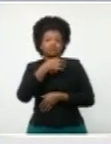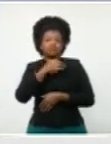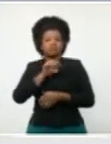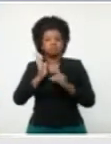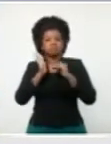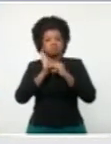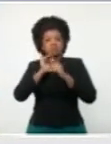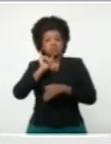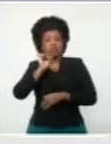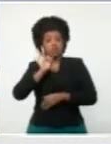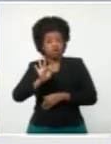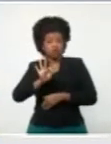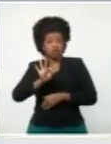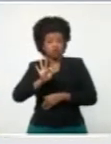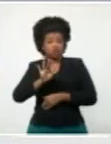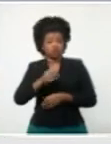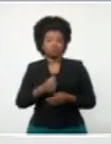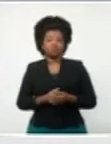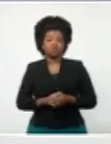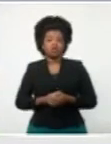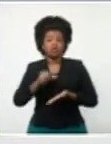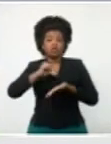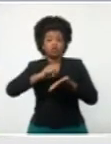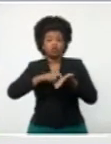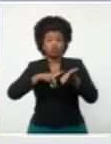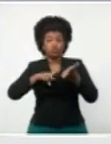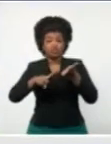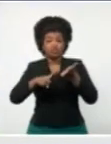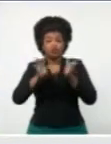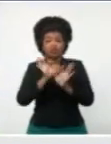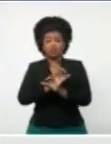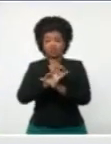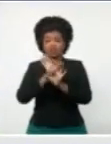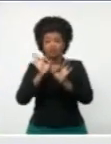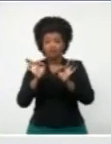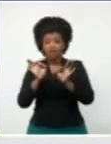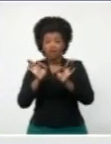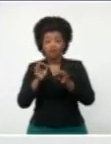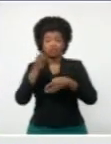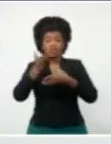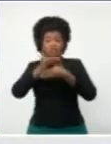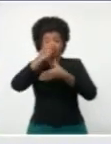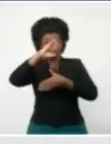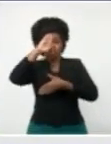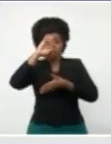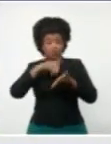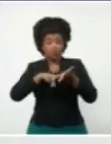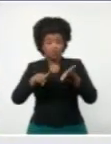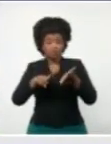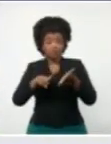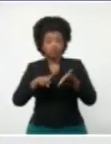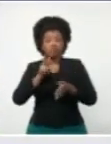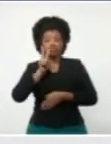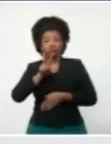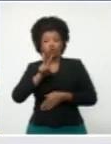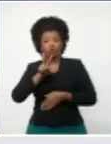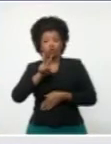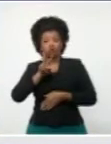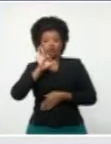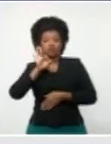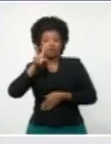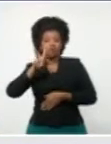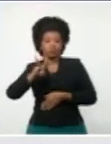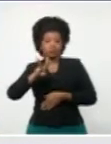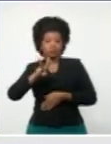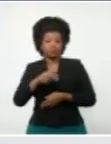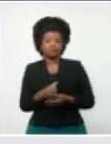of Hygiene and Microbiology Laboratory in Santiago, 282. In Havana, 281. In the Amejiras